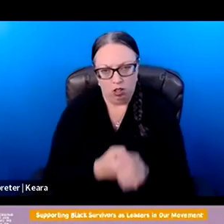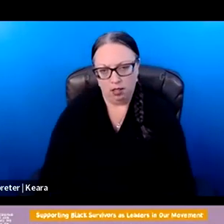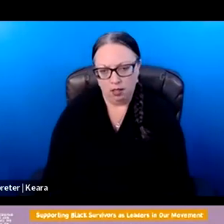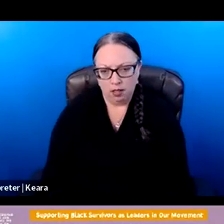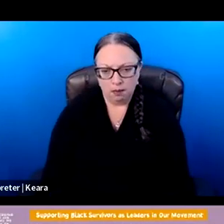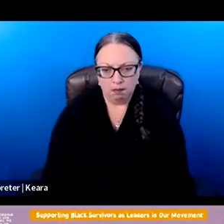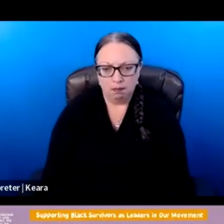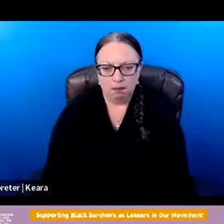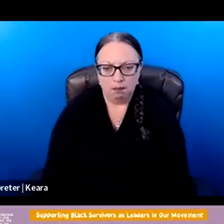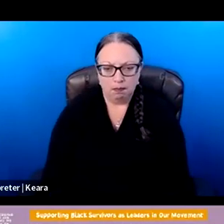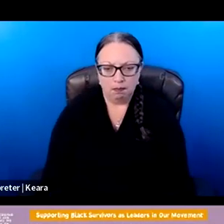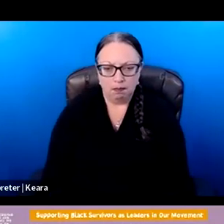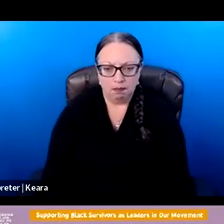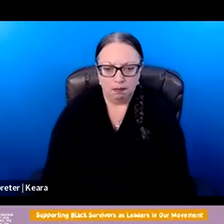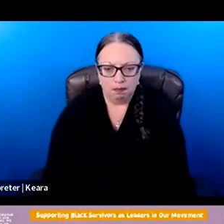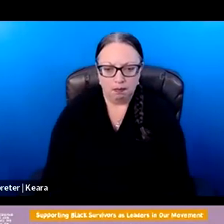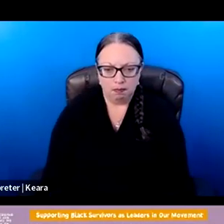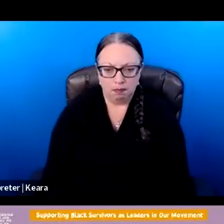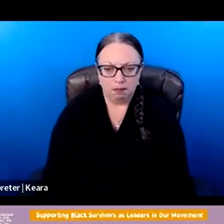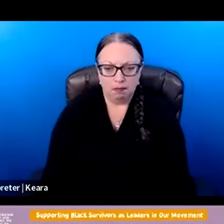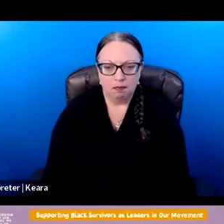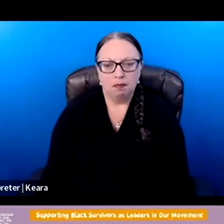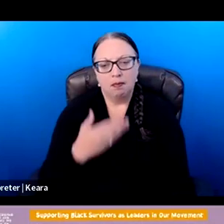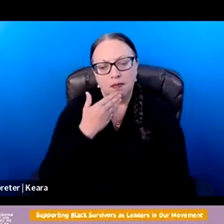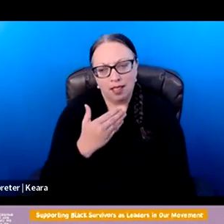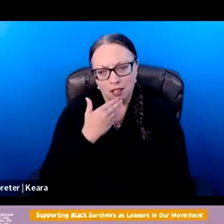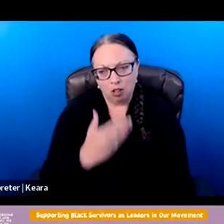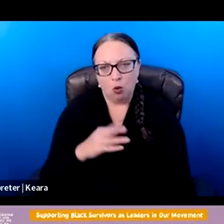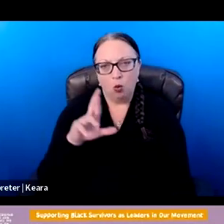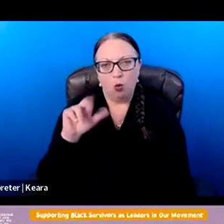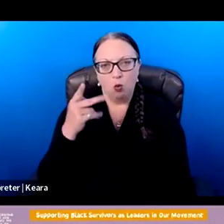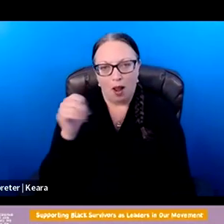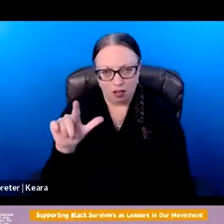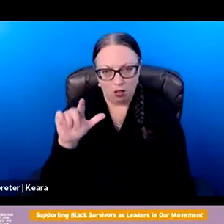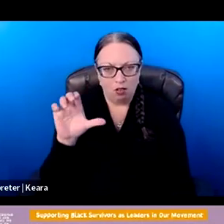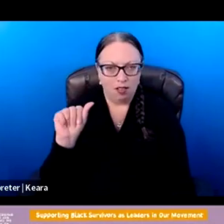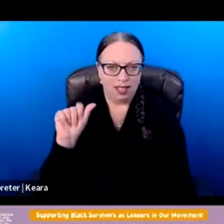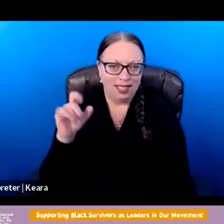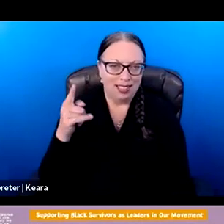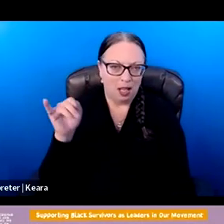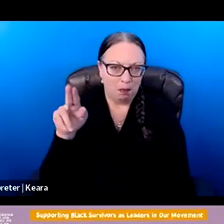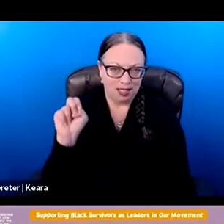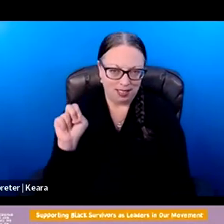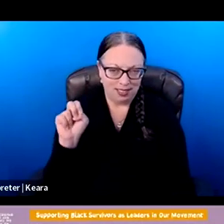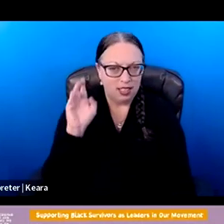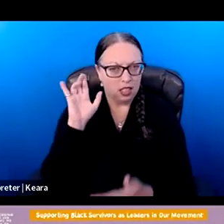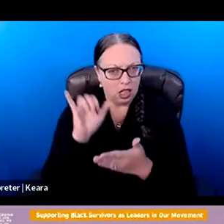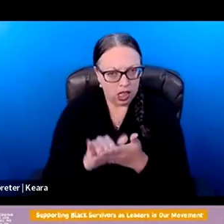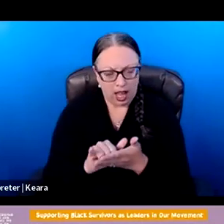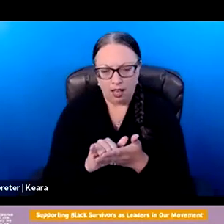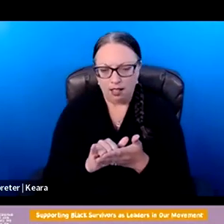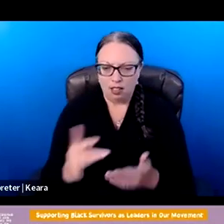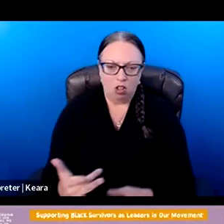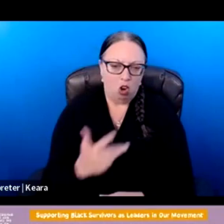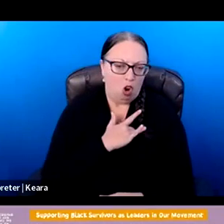Thank you so much. I'm going to be saying that for the rest of the day, radical acceptance, because that just really speaks to the heart of what